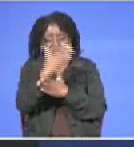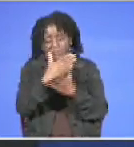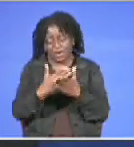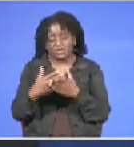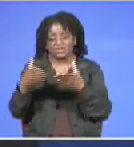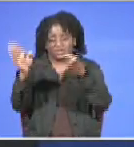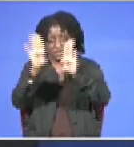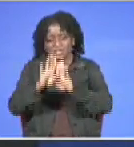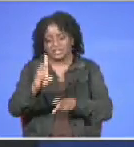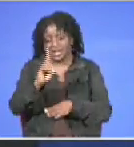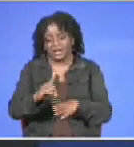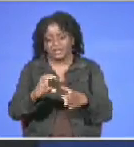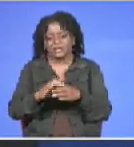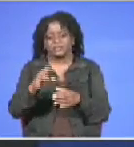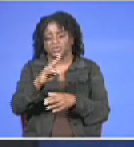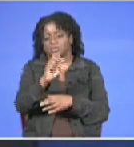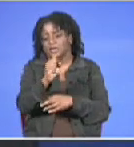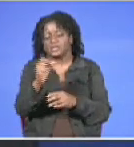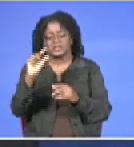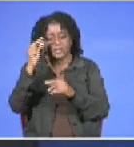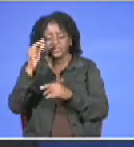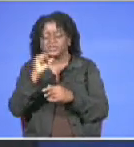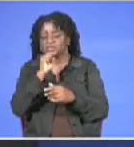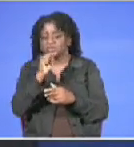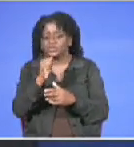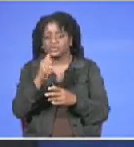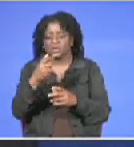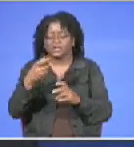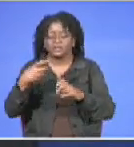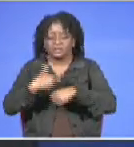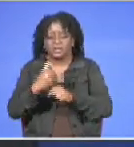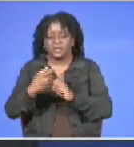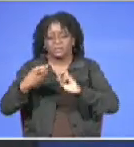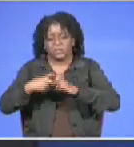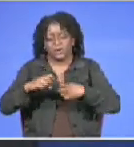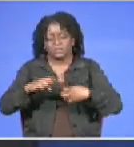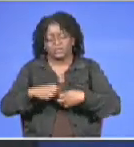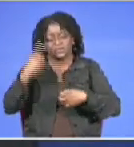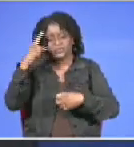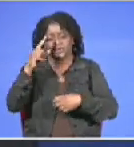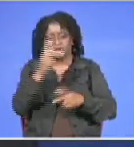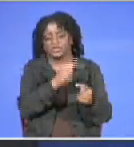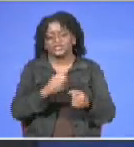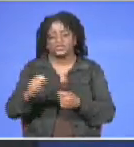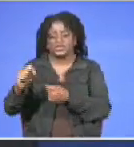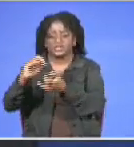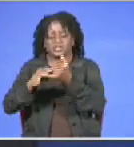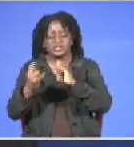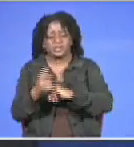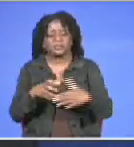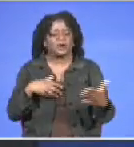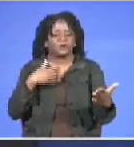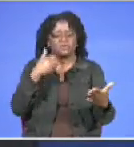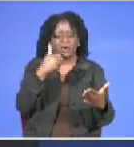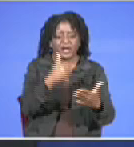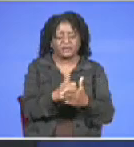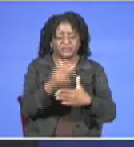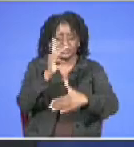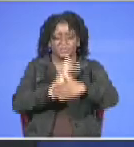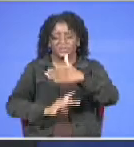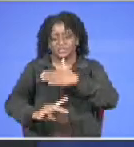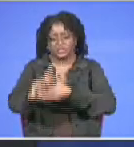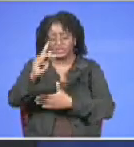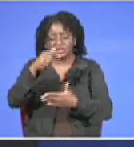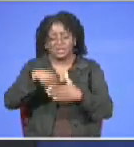throw a monkey wrench into tourism arrival forecasts for the first quarter of this year. At least 80% of the Bahamas air arrivals